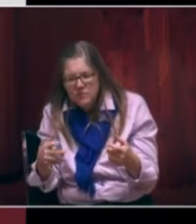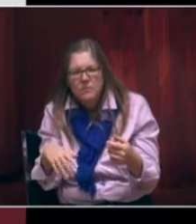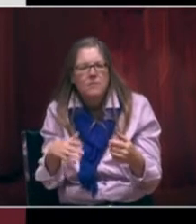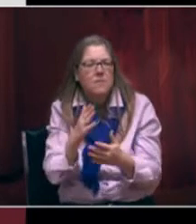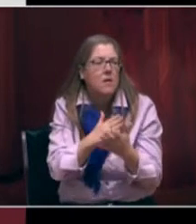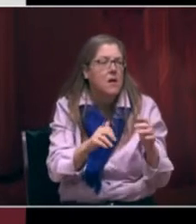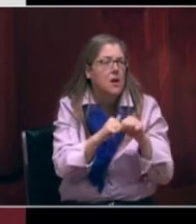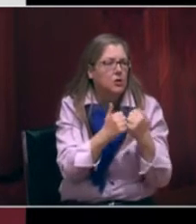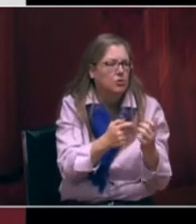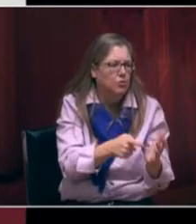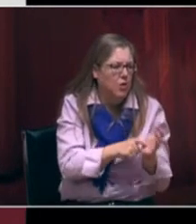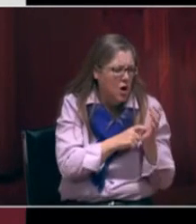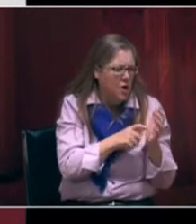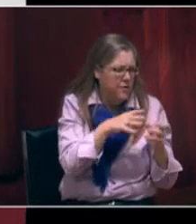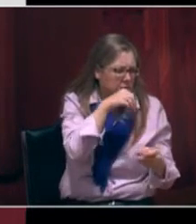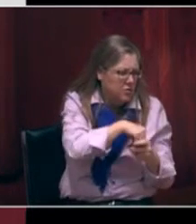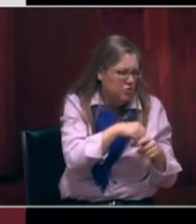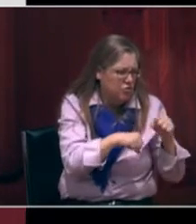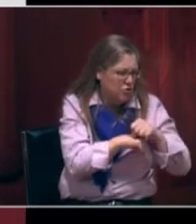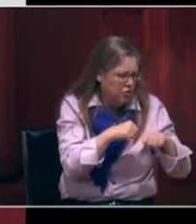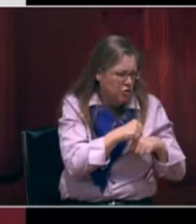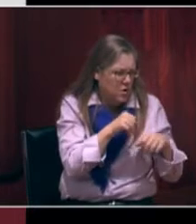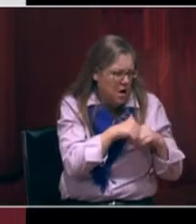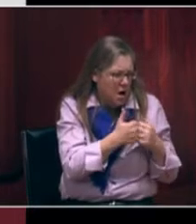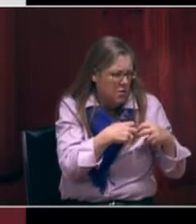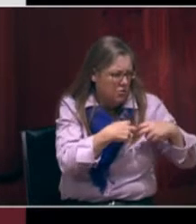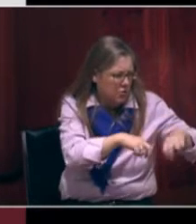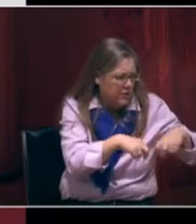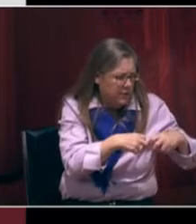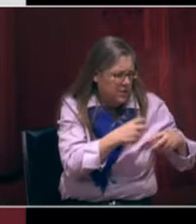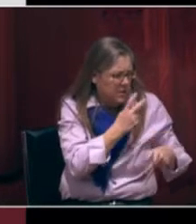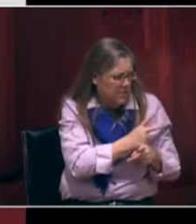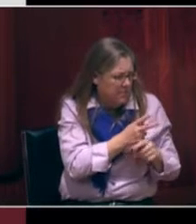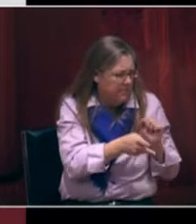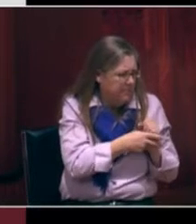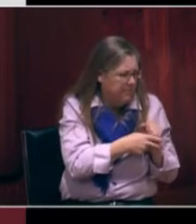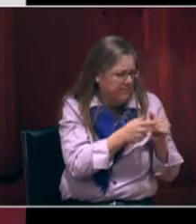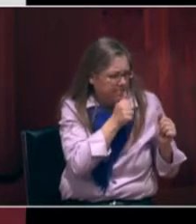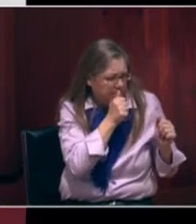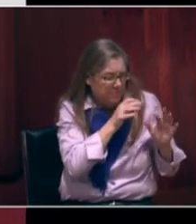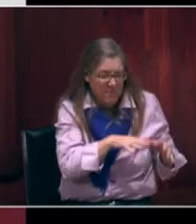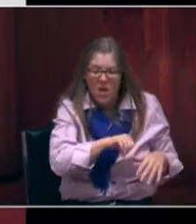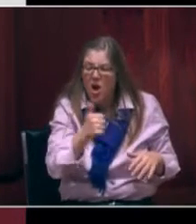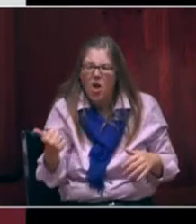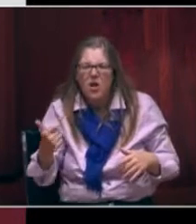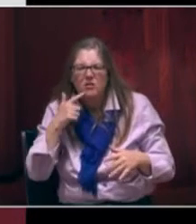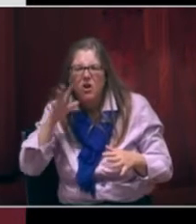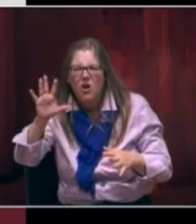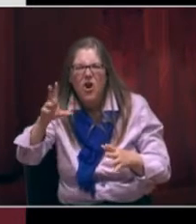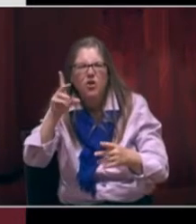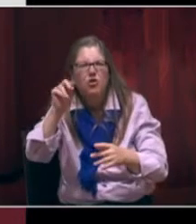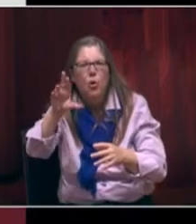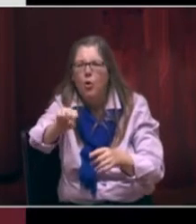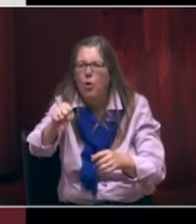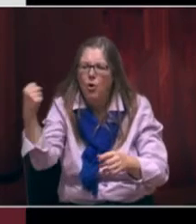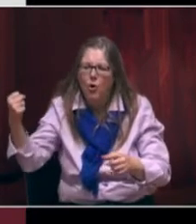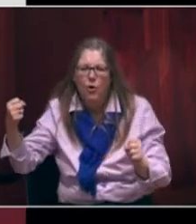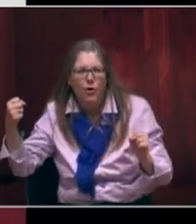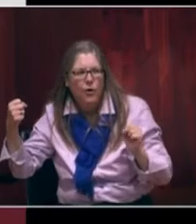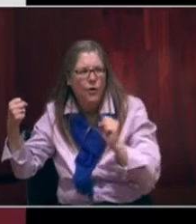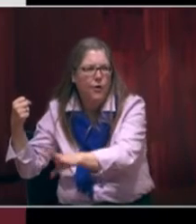you know, classified infrastructure to store and transmit their sensitive information, and others were just saying, let's put it behind a locked door, maybe a fax cover